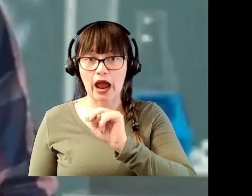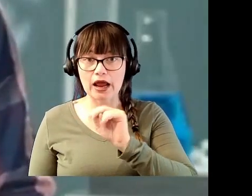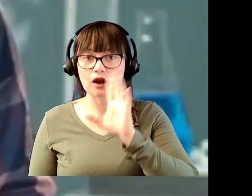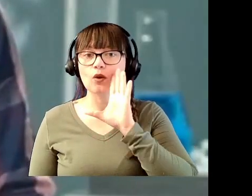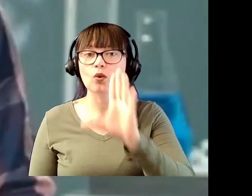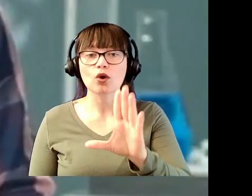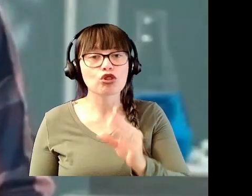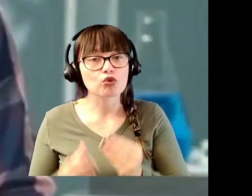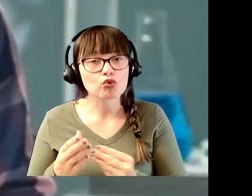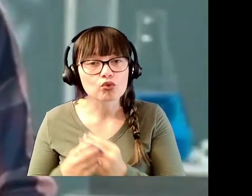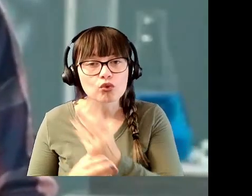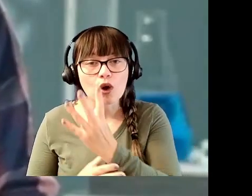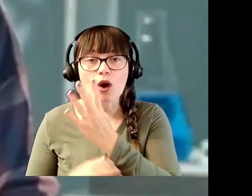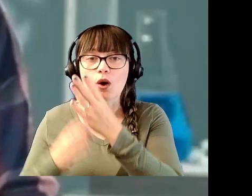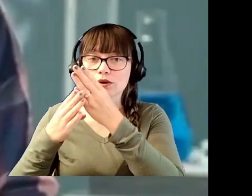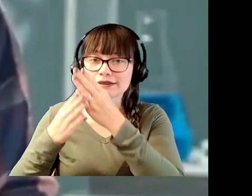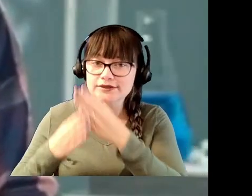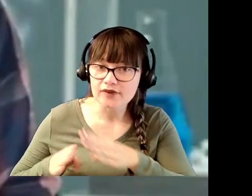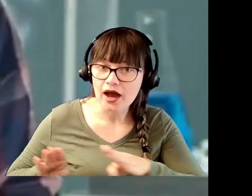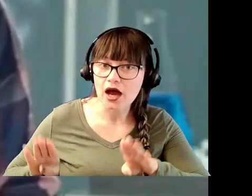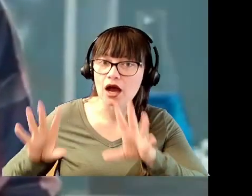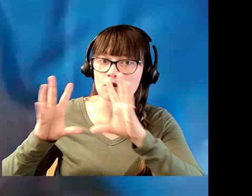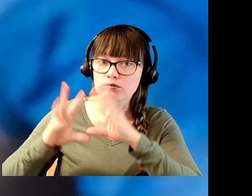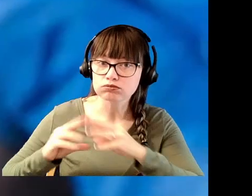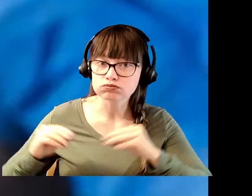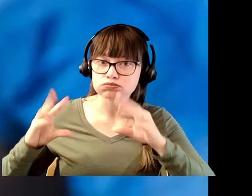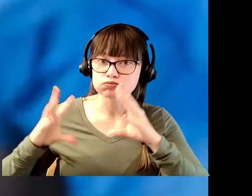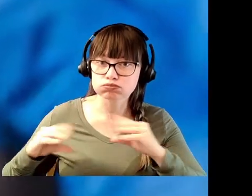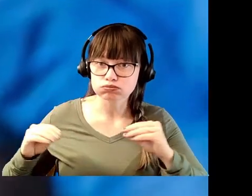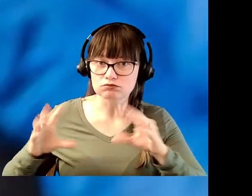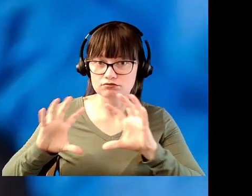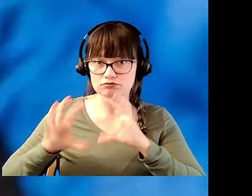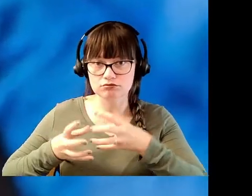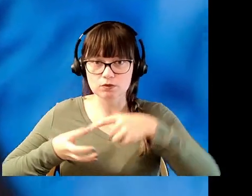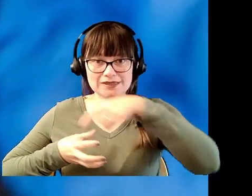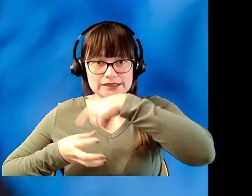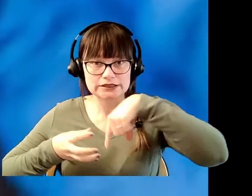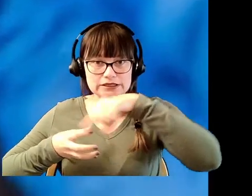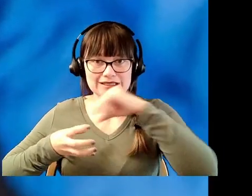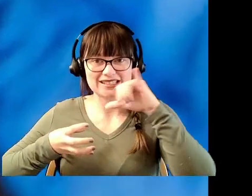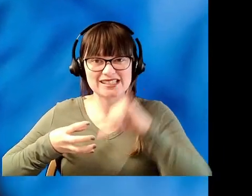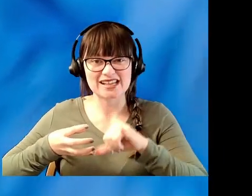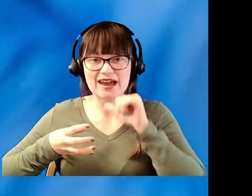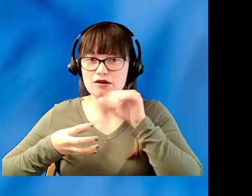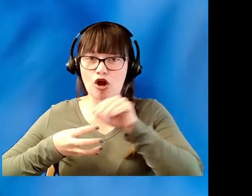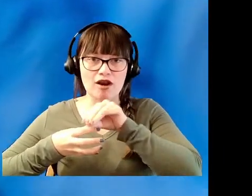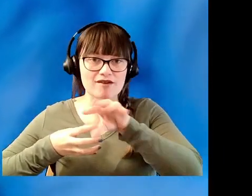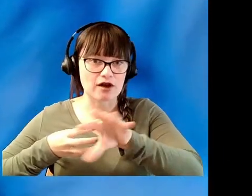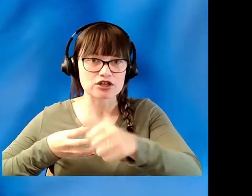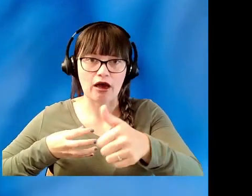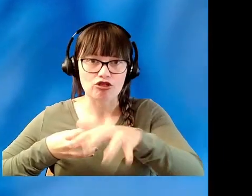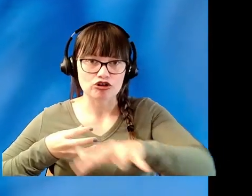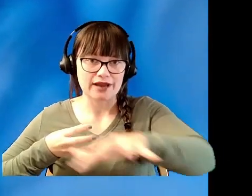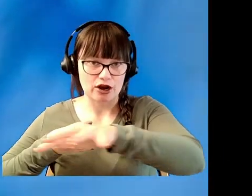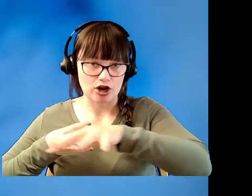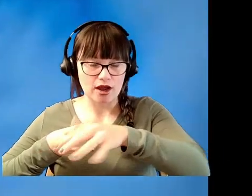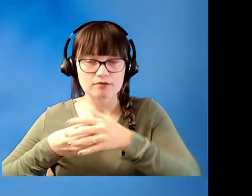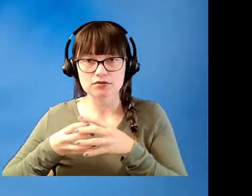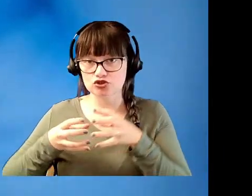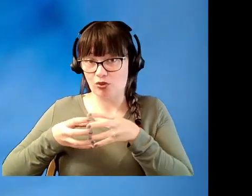slowly. They kind of keep to themselves. They don't interrupt the surrounding tissues. So anytime a tumor is